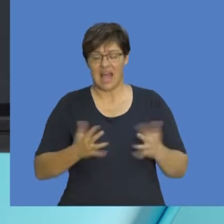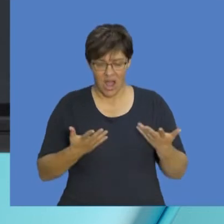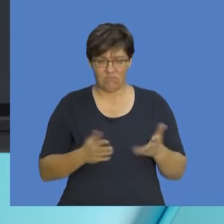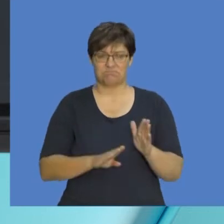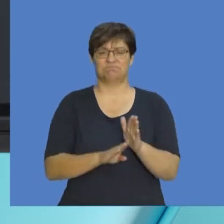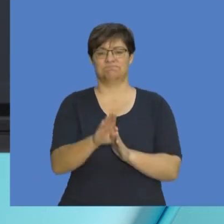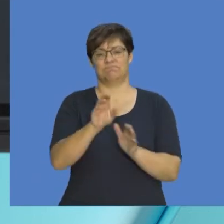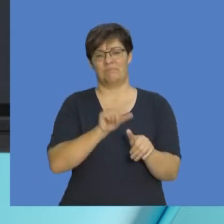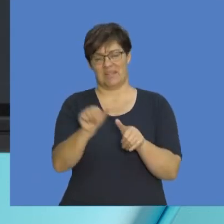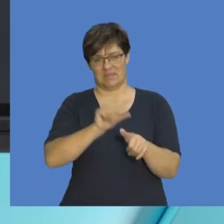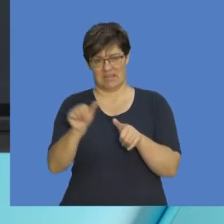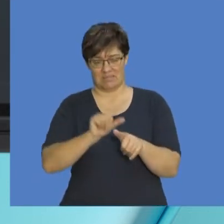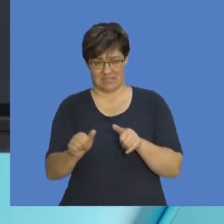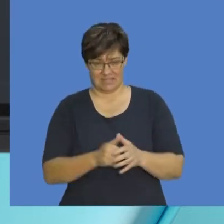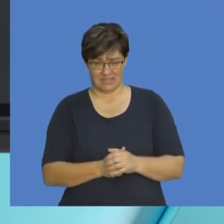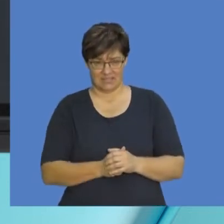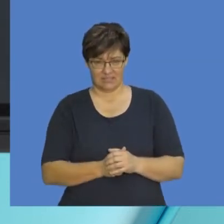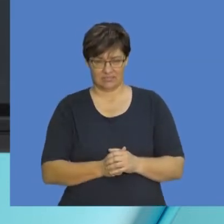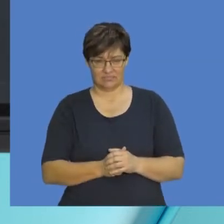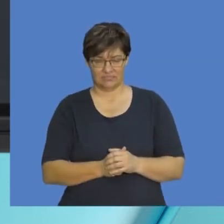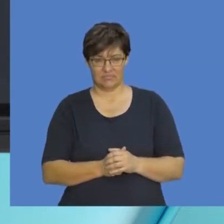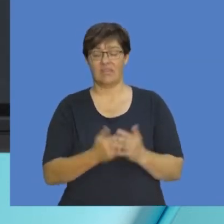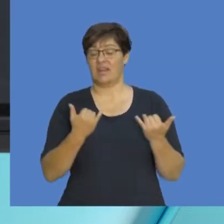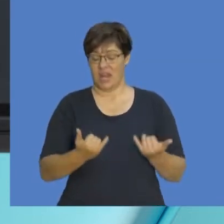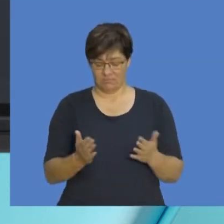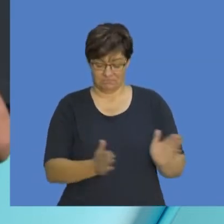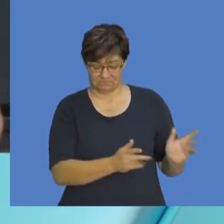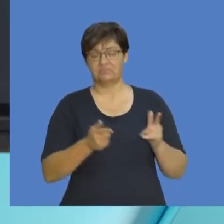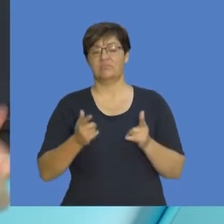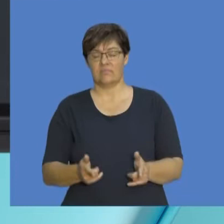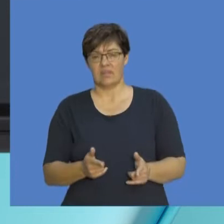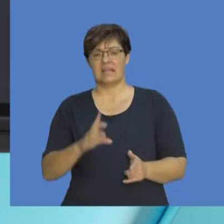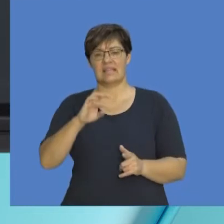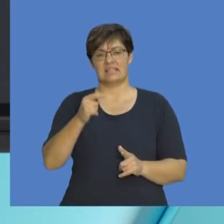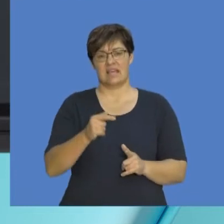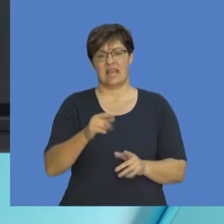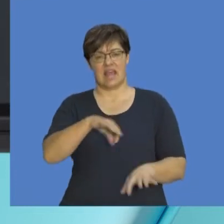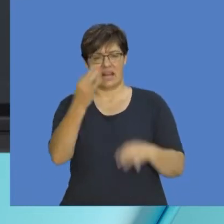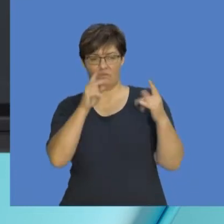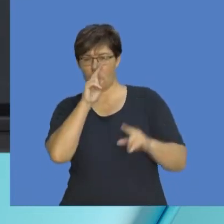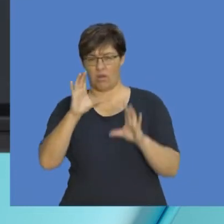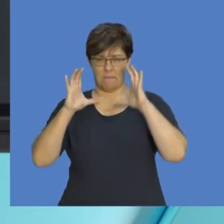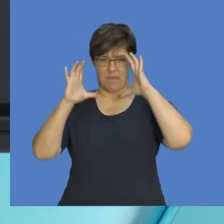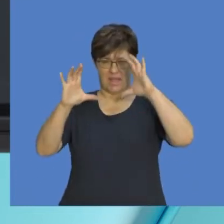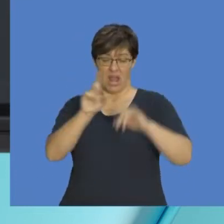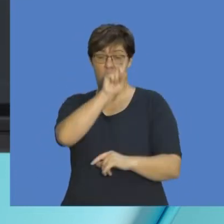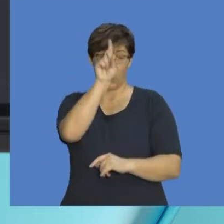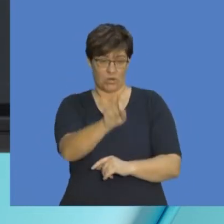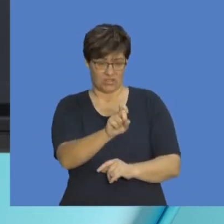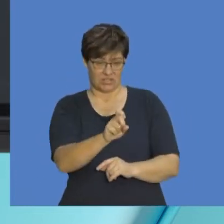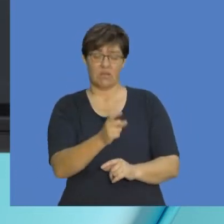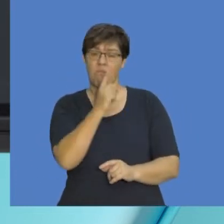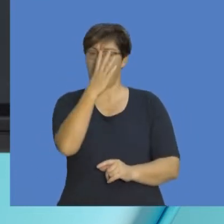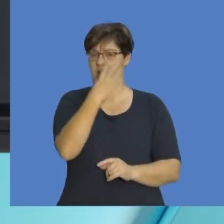better. So now, we're still on data analysis. We looked at the pie chart, and there was a question which asked